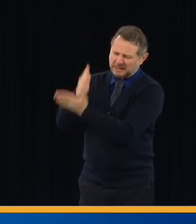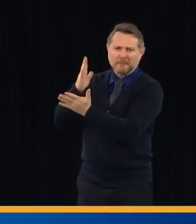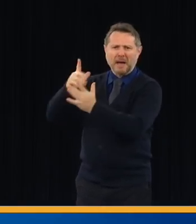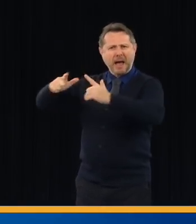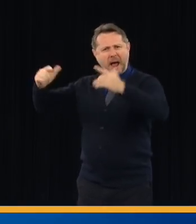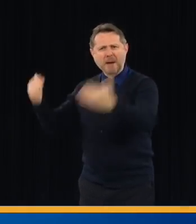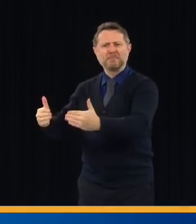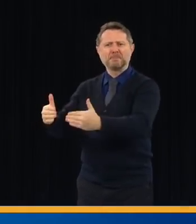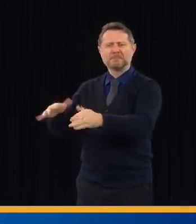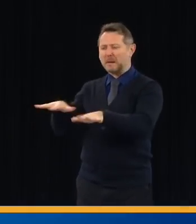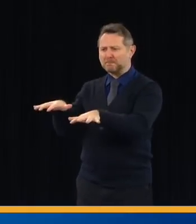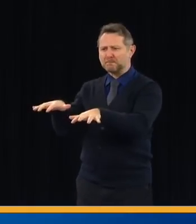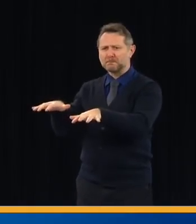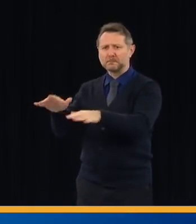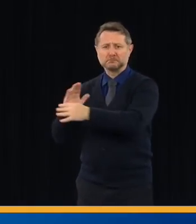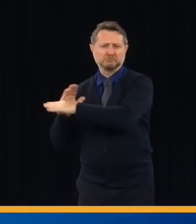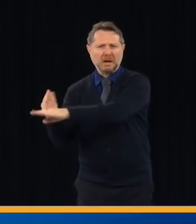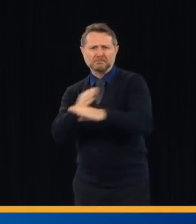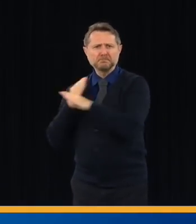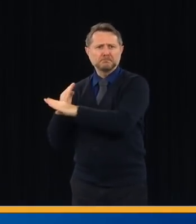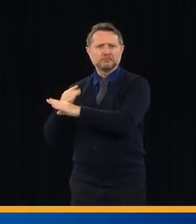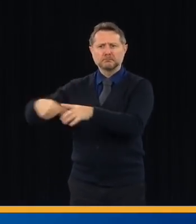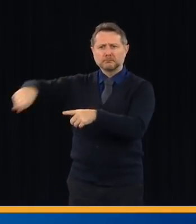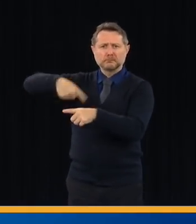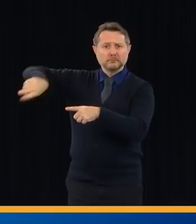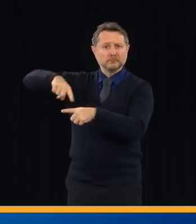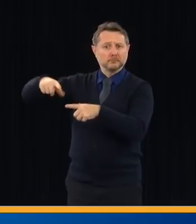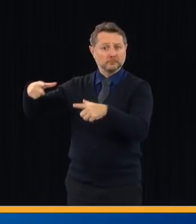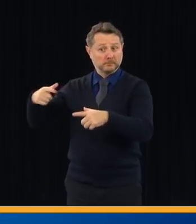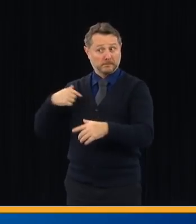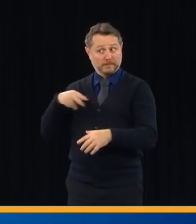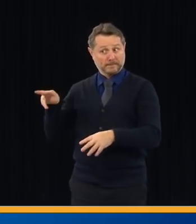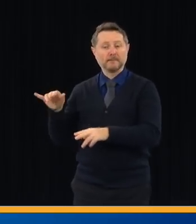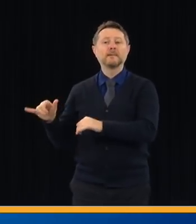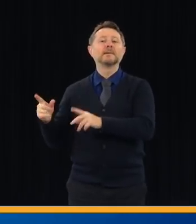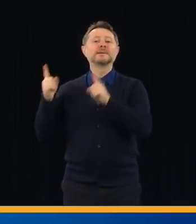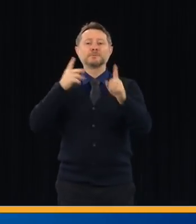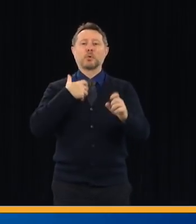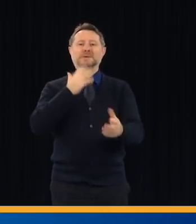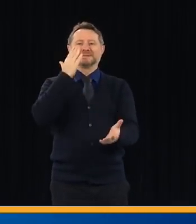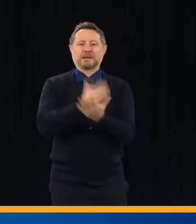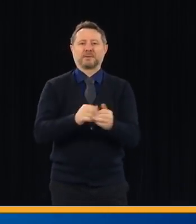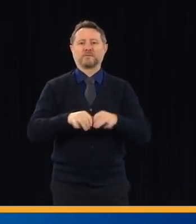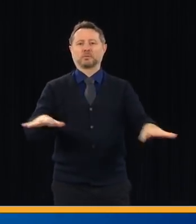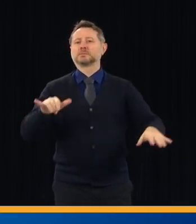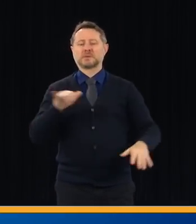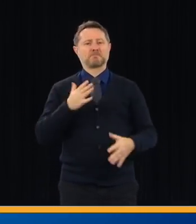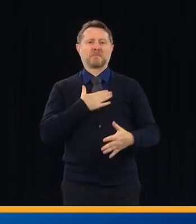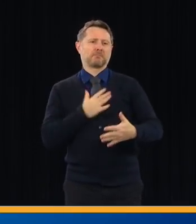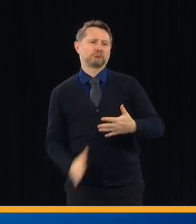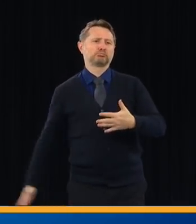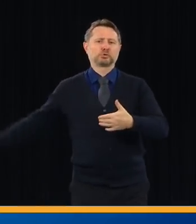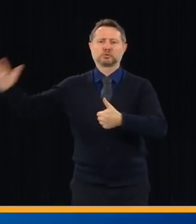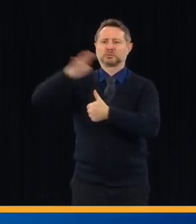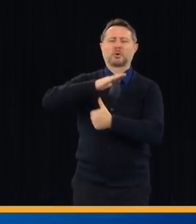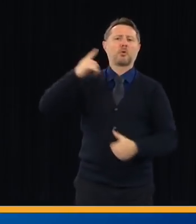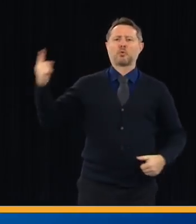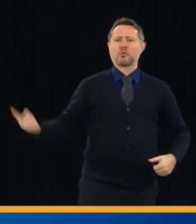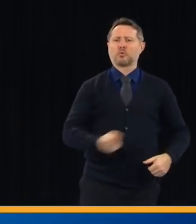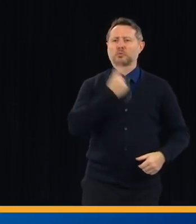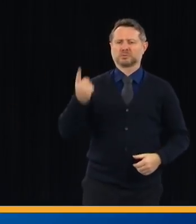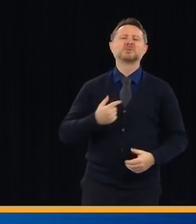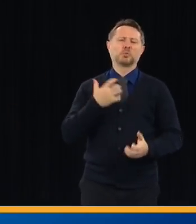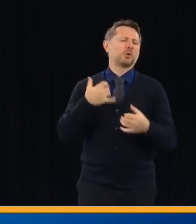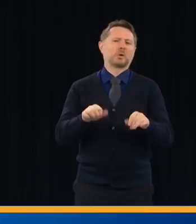Wuhan. Why? Because you want to contain the enemy. That's always the first step.